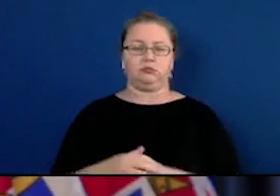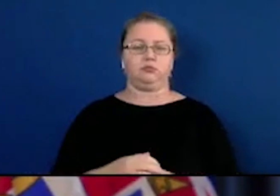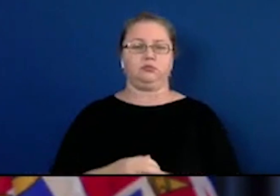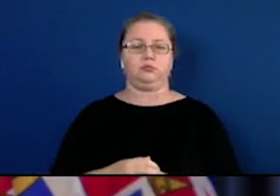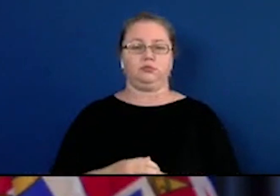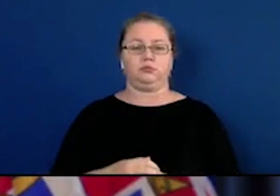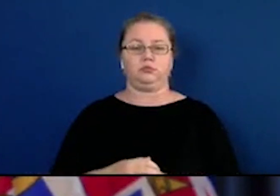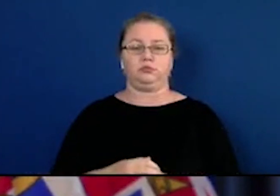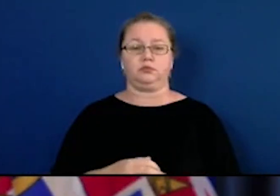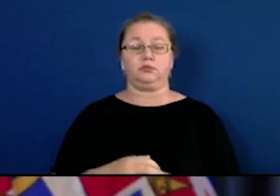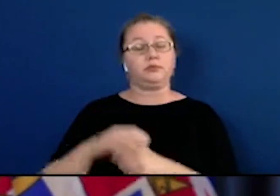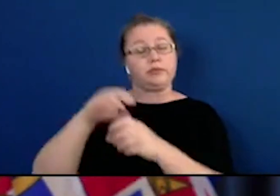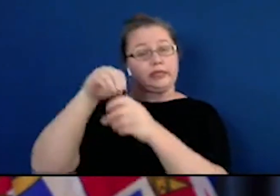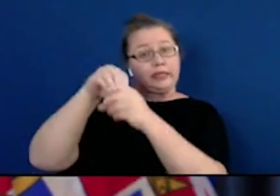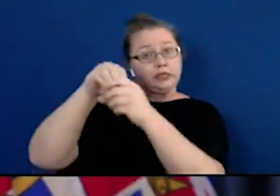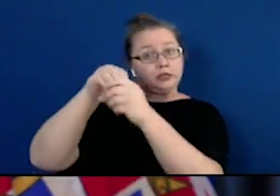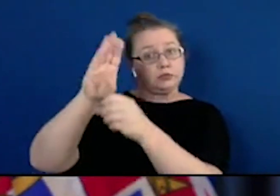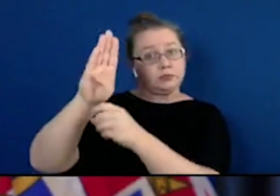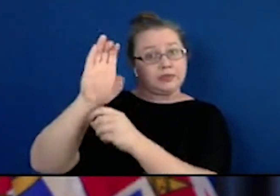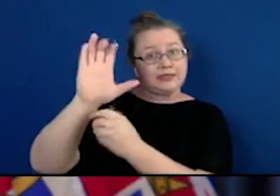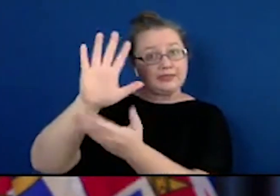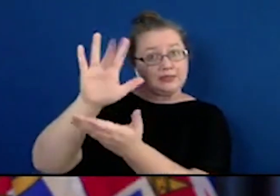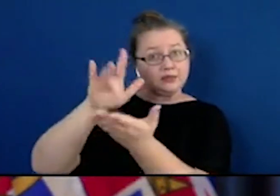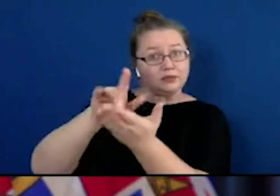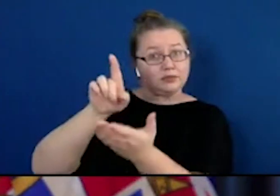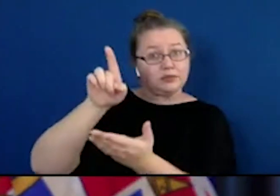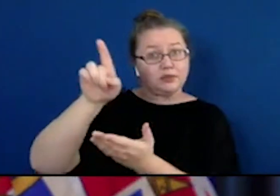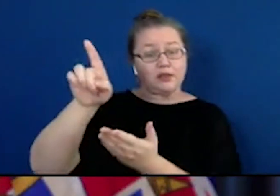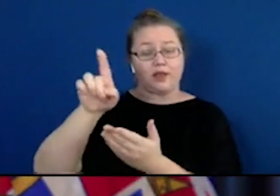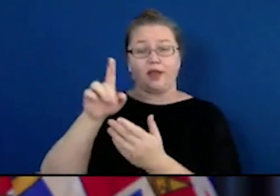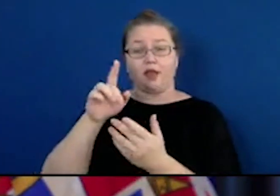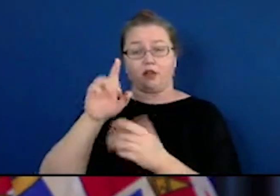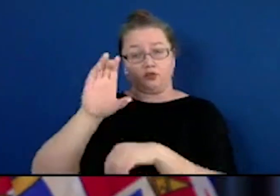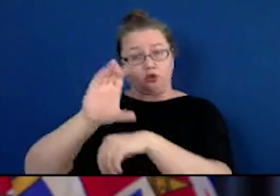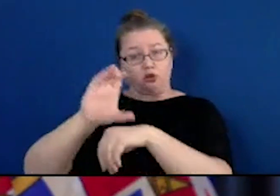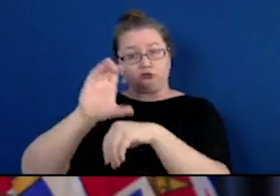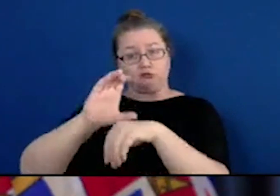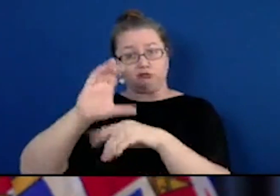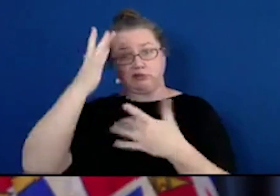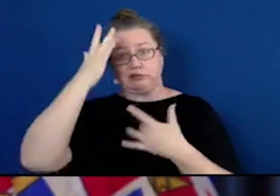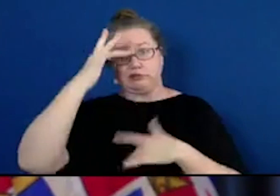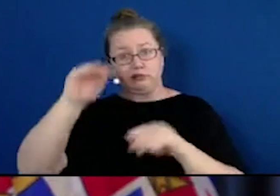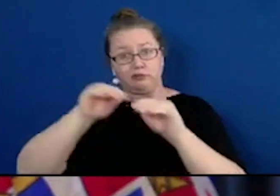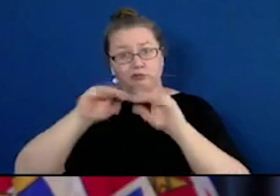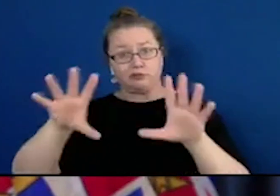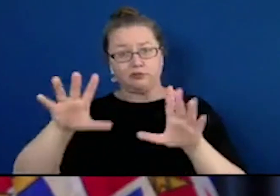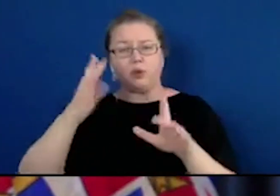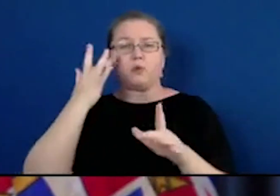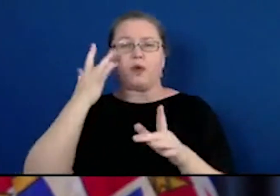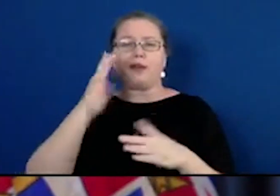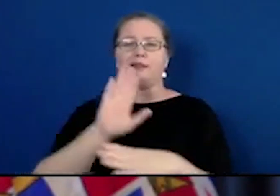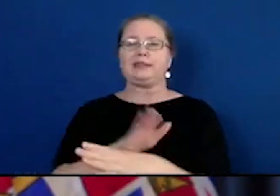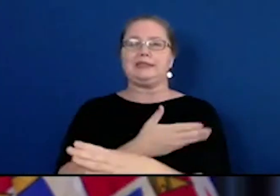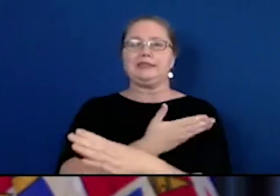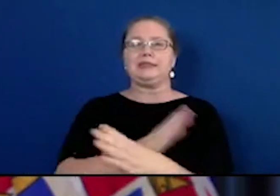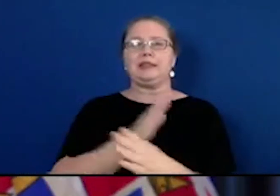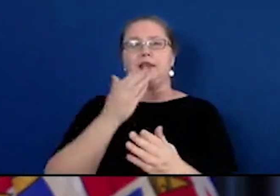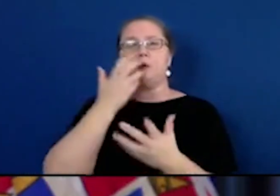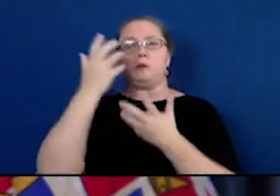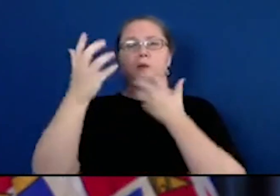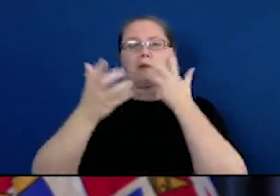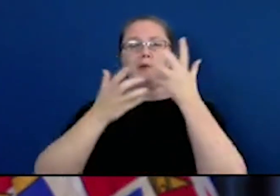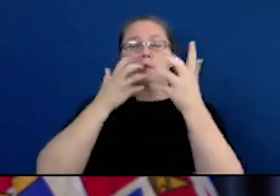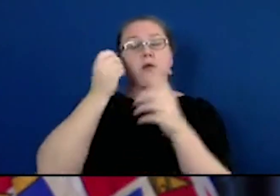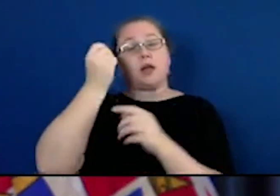had an outbreak in the interior in a church group that was probably related to singing, but it was contained because we had a limit